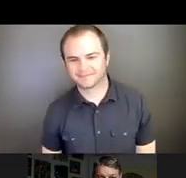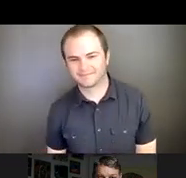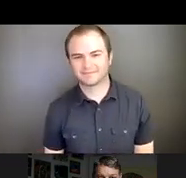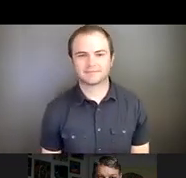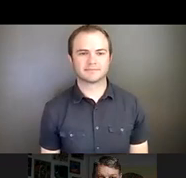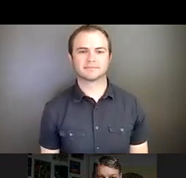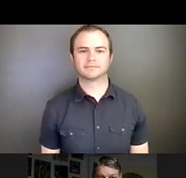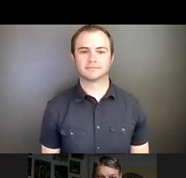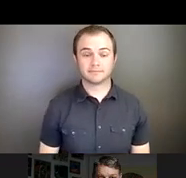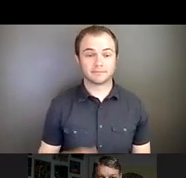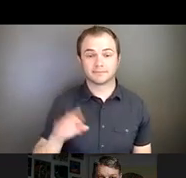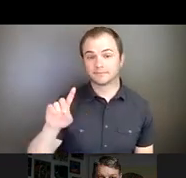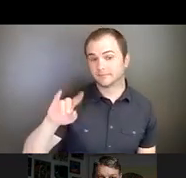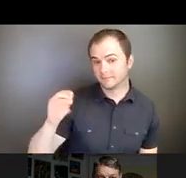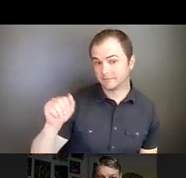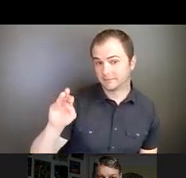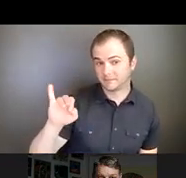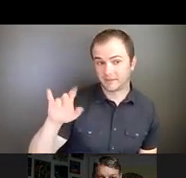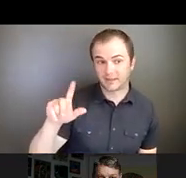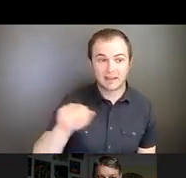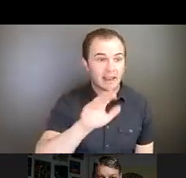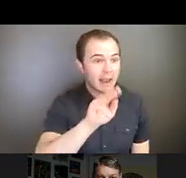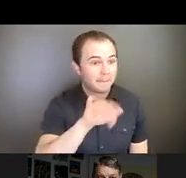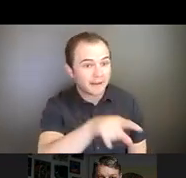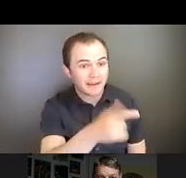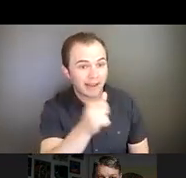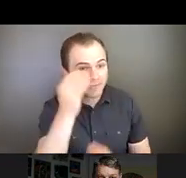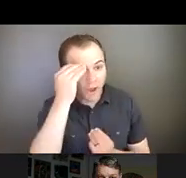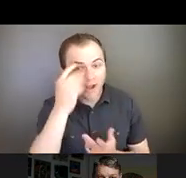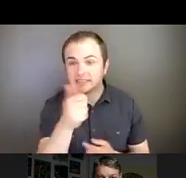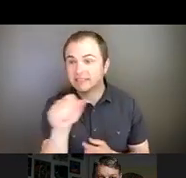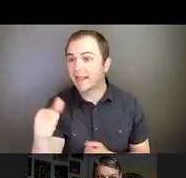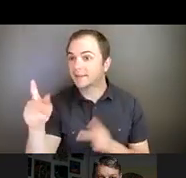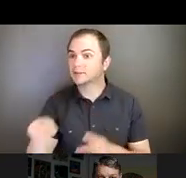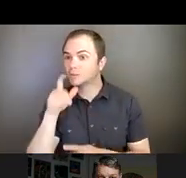Any thoughts on that, Amy, or anyone else who's here?